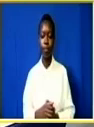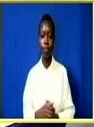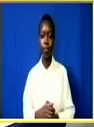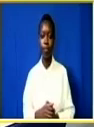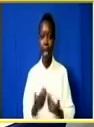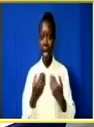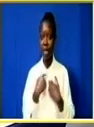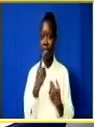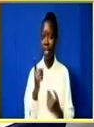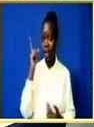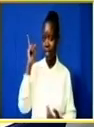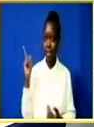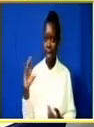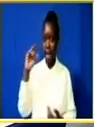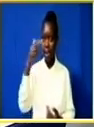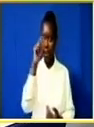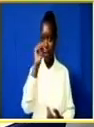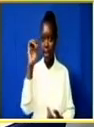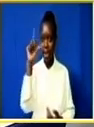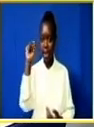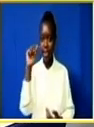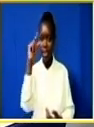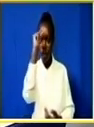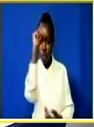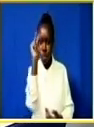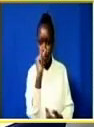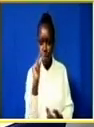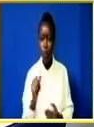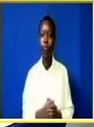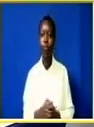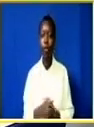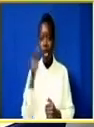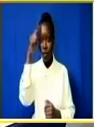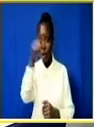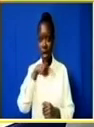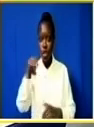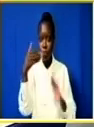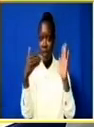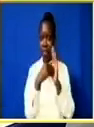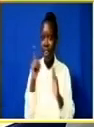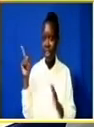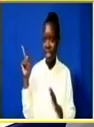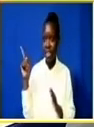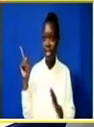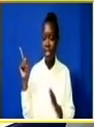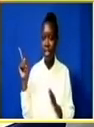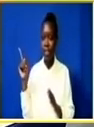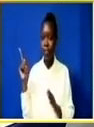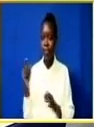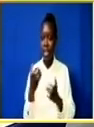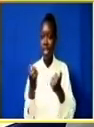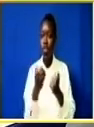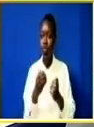have said they are channels. Yes. Ni mitaro. To prevent this, make sure you prevent this too.